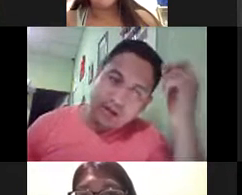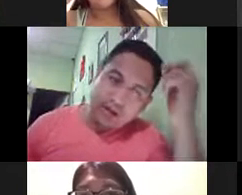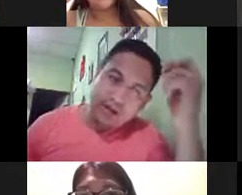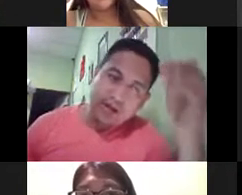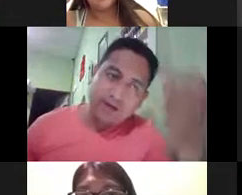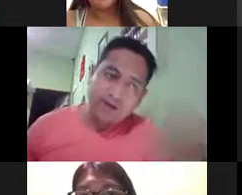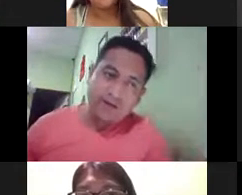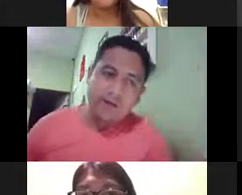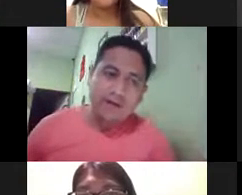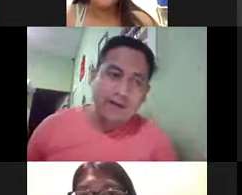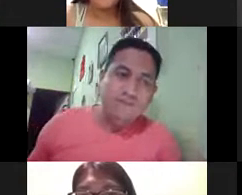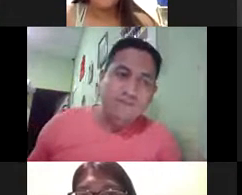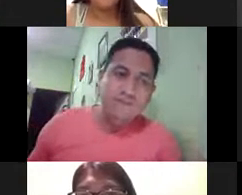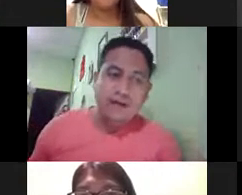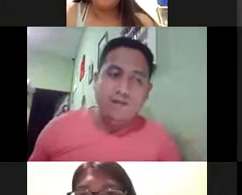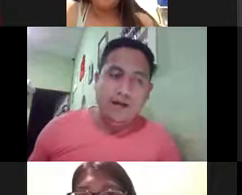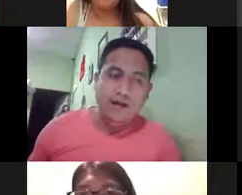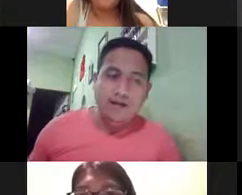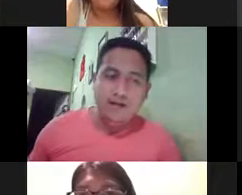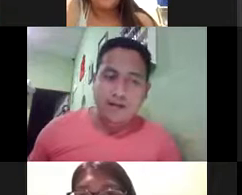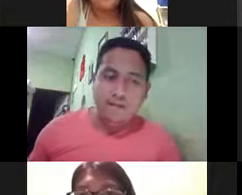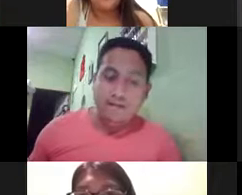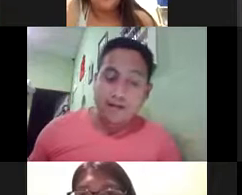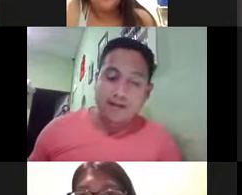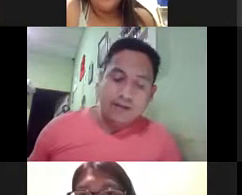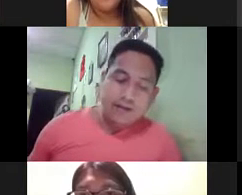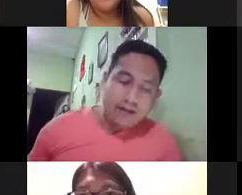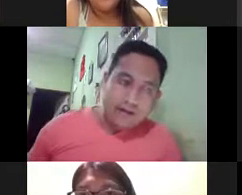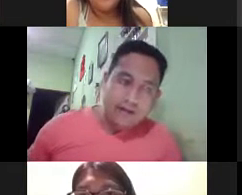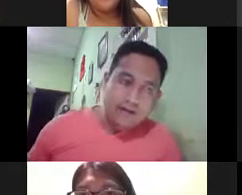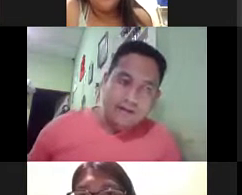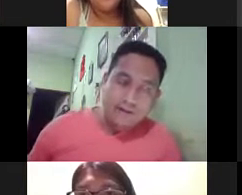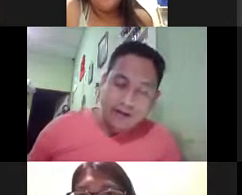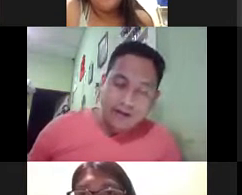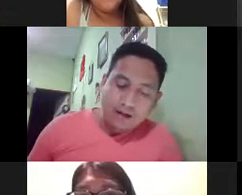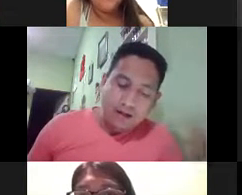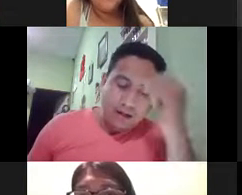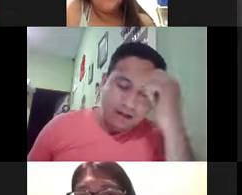Okay. Good evening. My name is Benjamin, is B